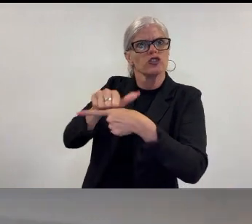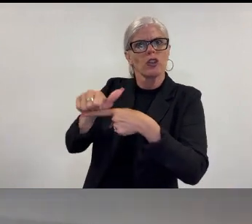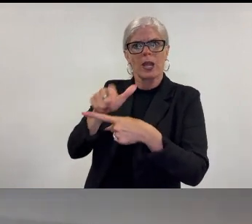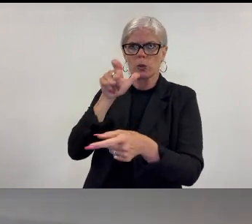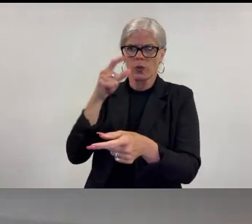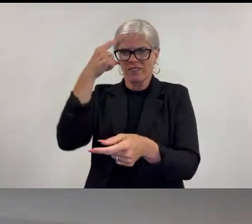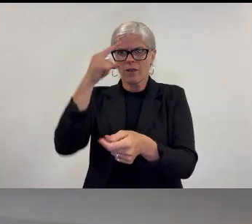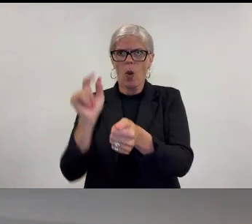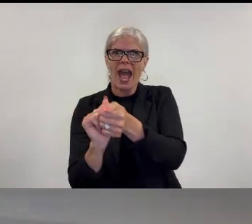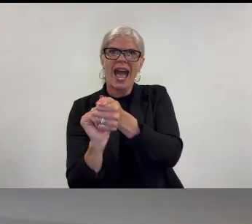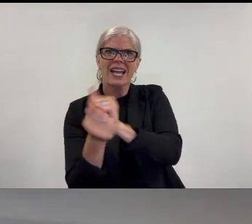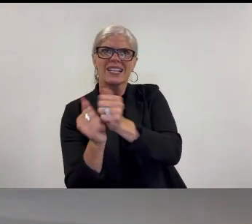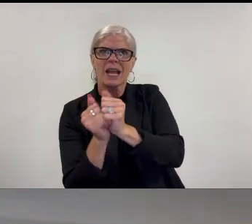and